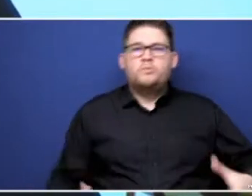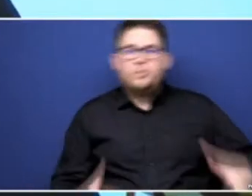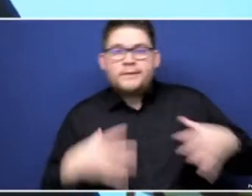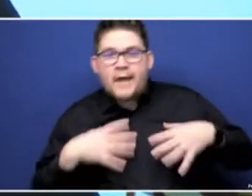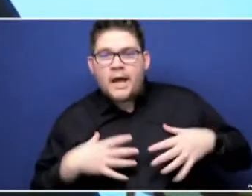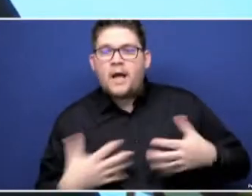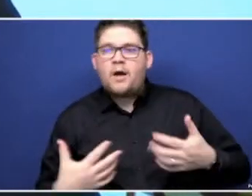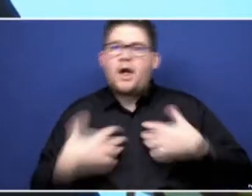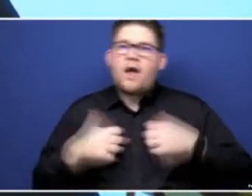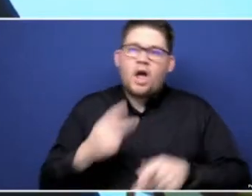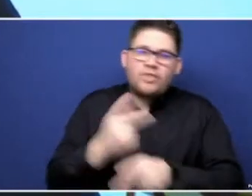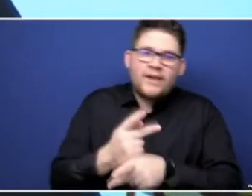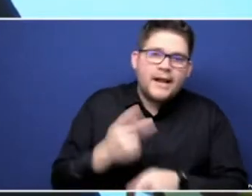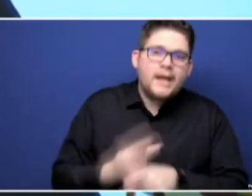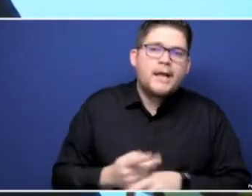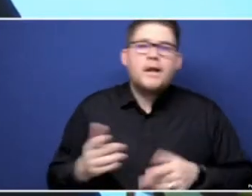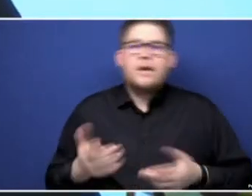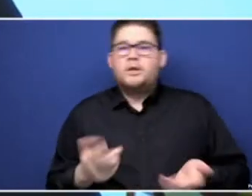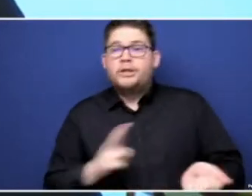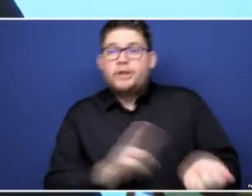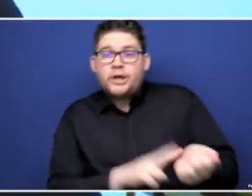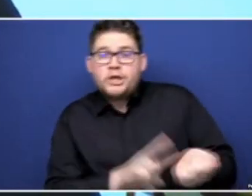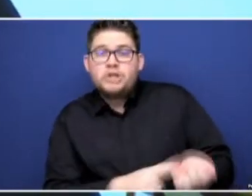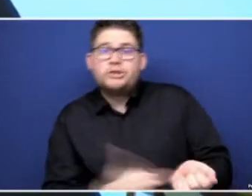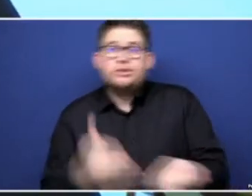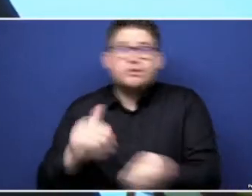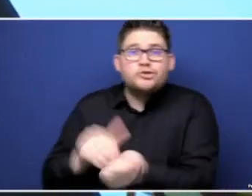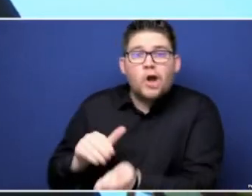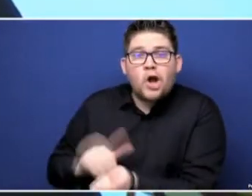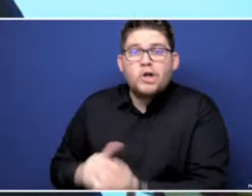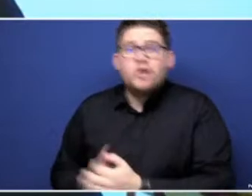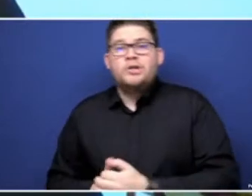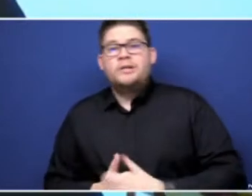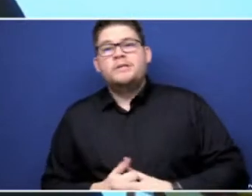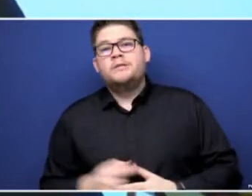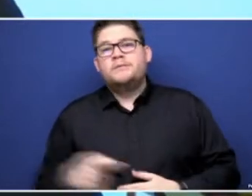that you heard about a few weeks ago under Dr. Bonnie Henry's order.